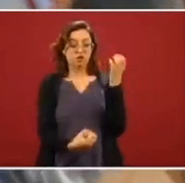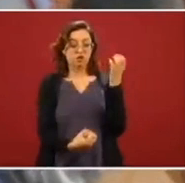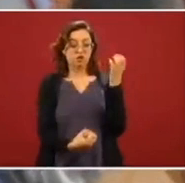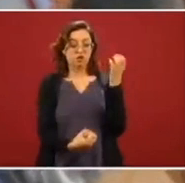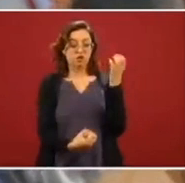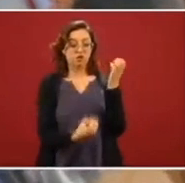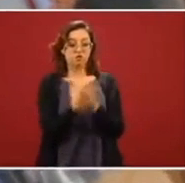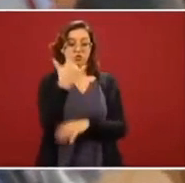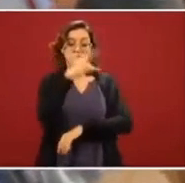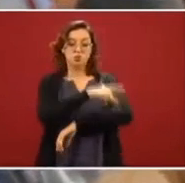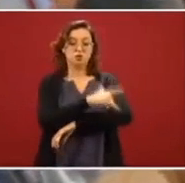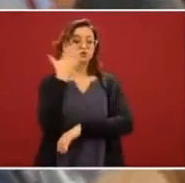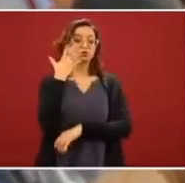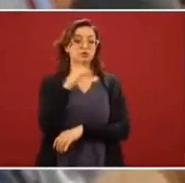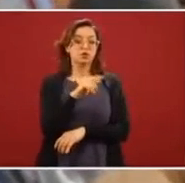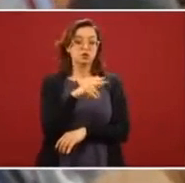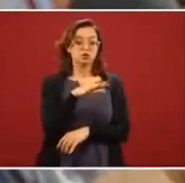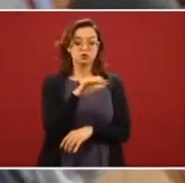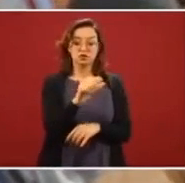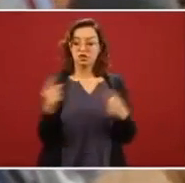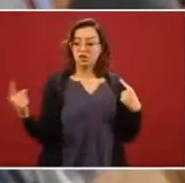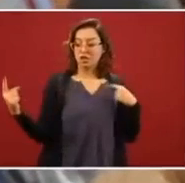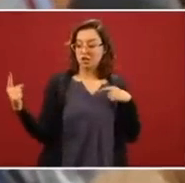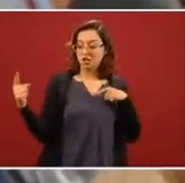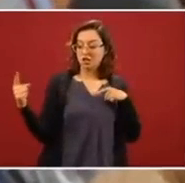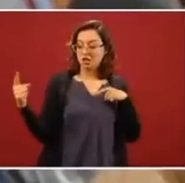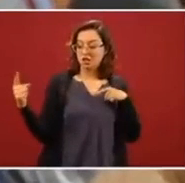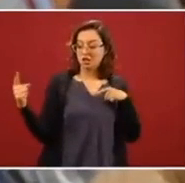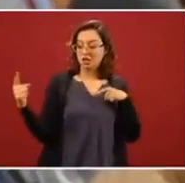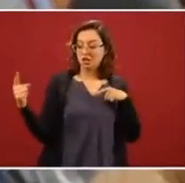Santa Lucia llega, empata y supera.